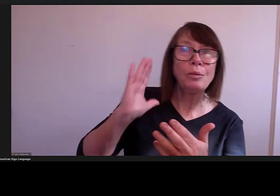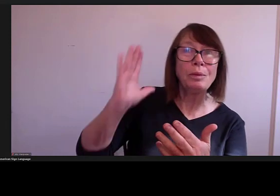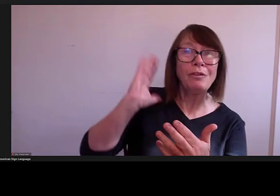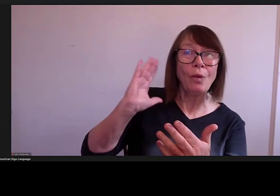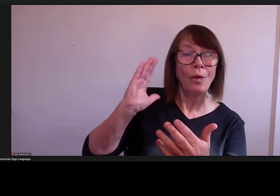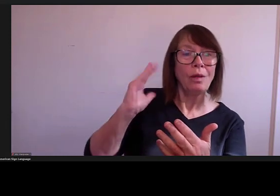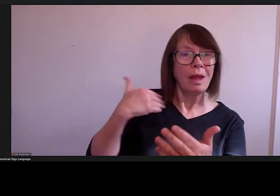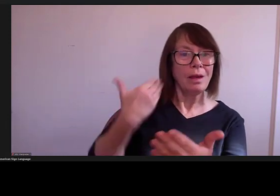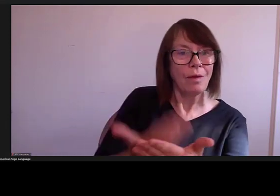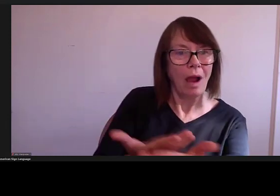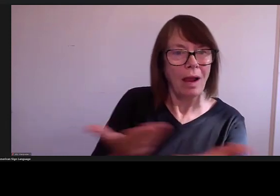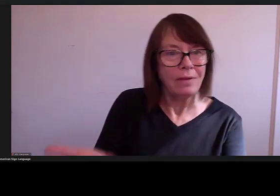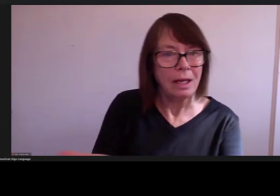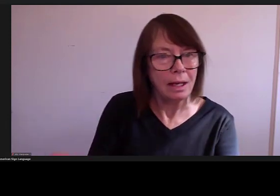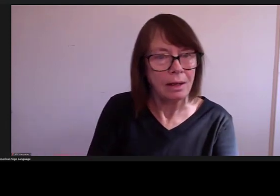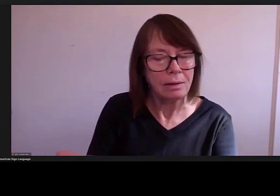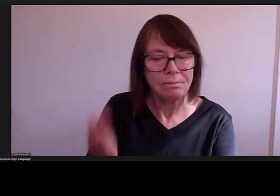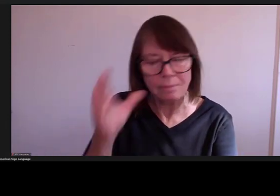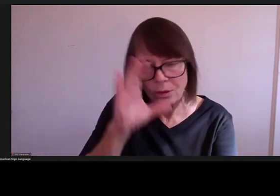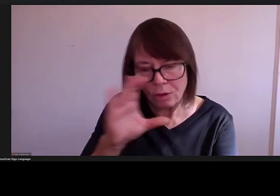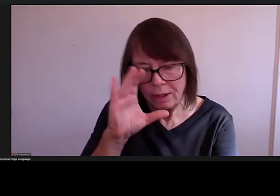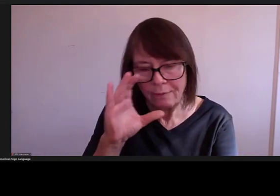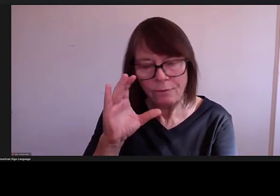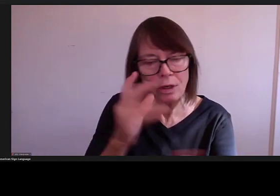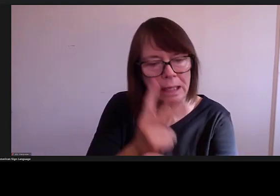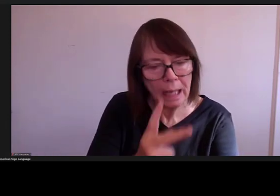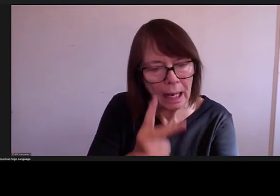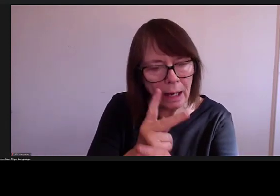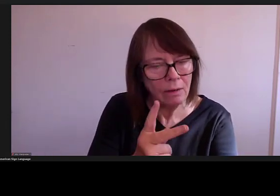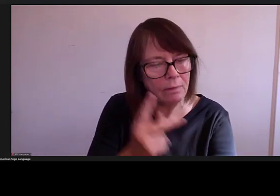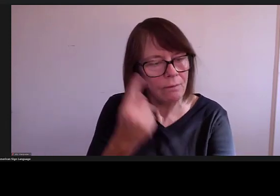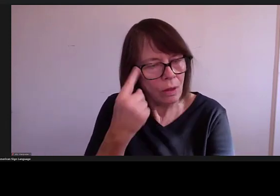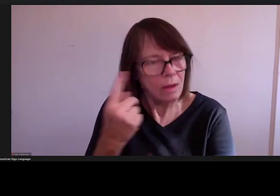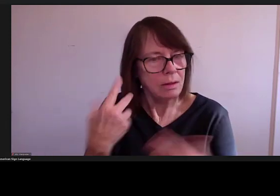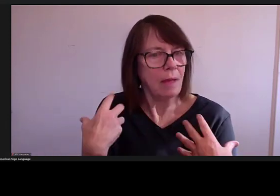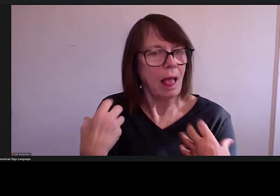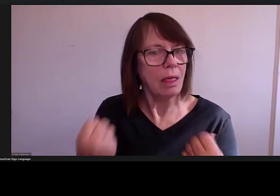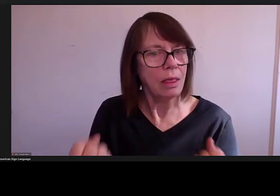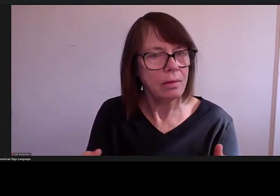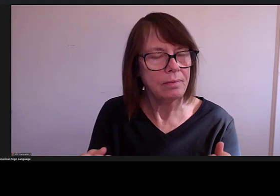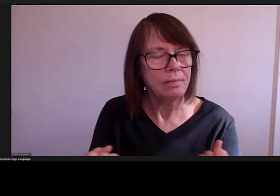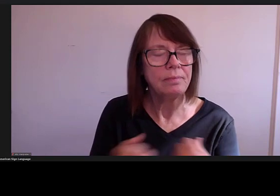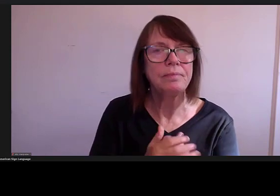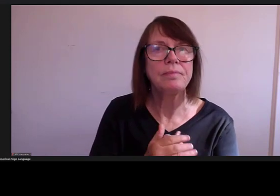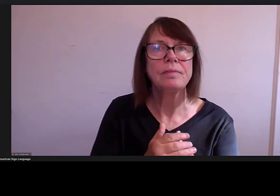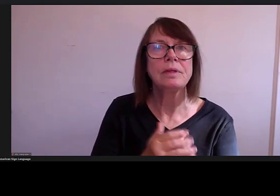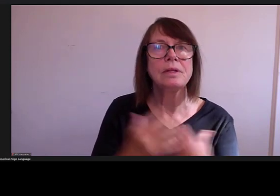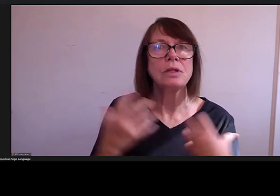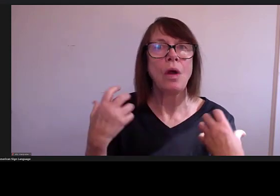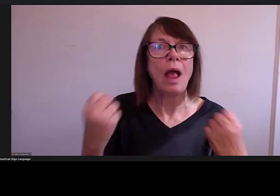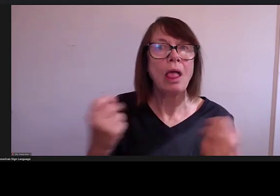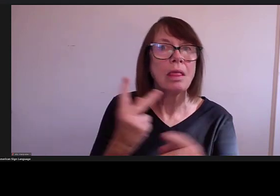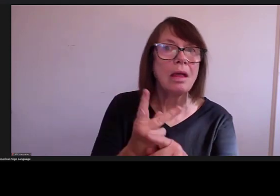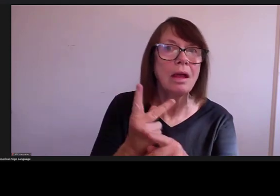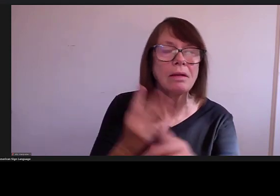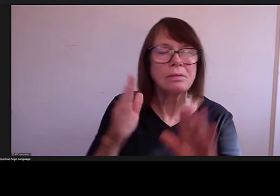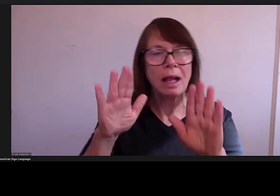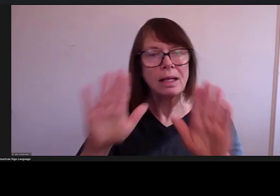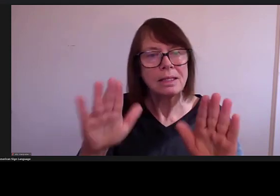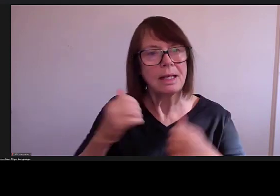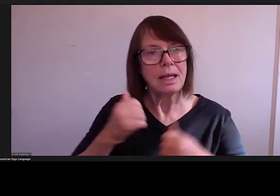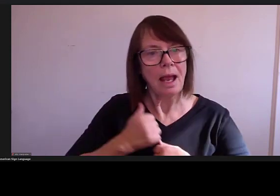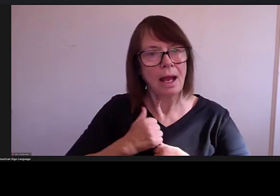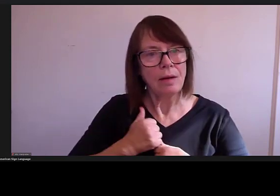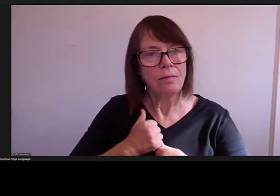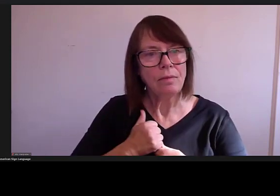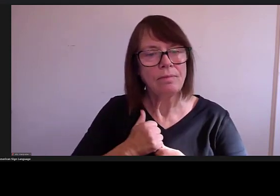us, seeking care and support for their well-being. And so at Healthcare Excellence Canada, we are going to be